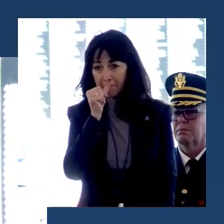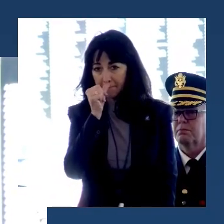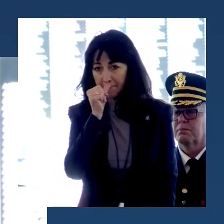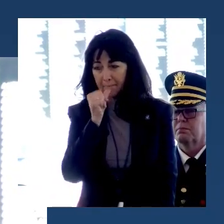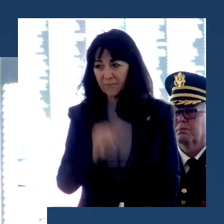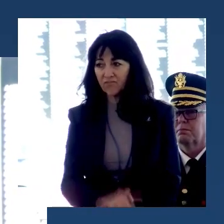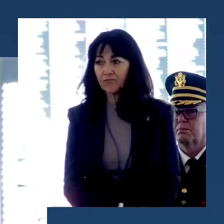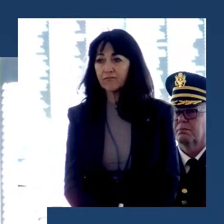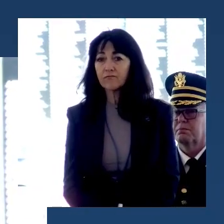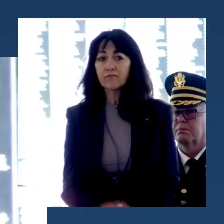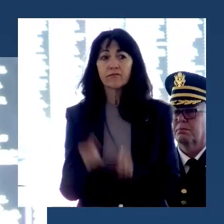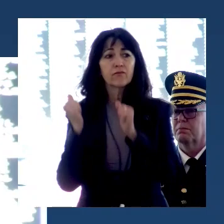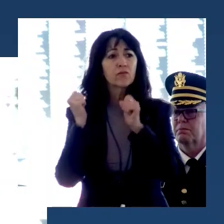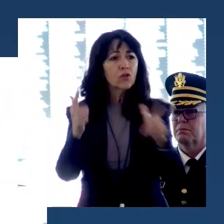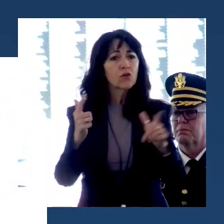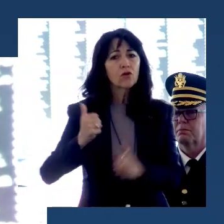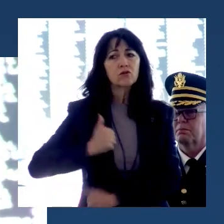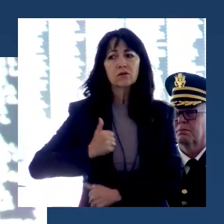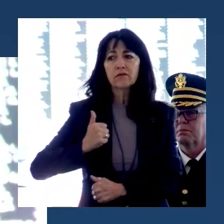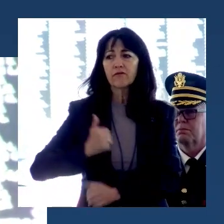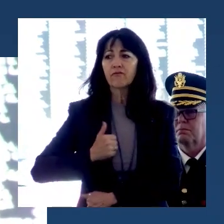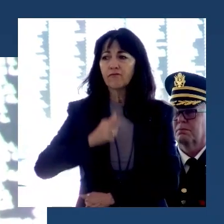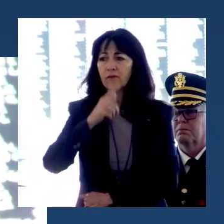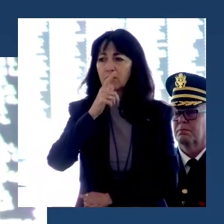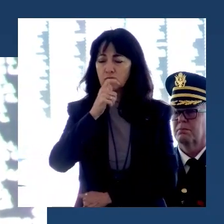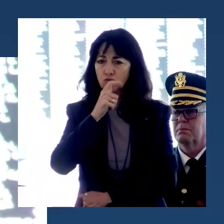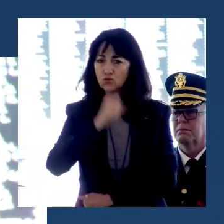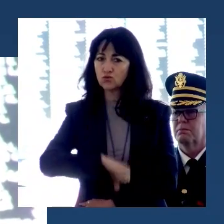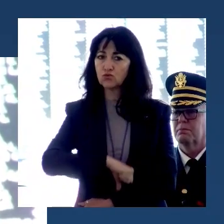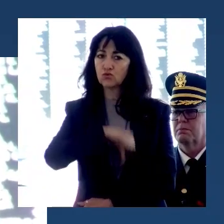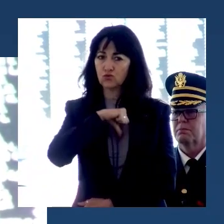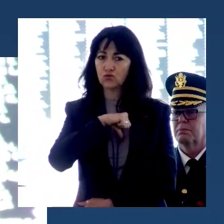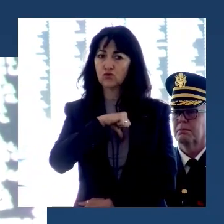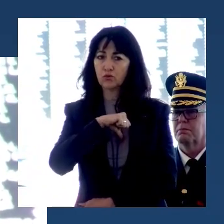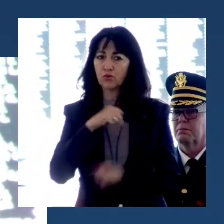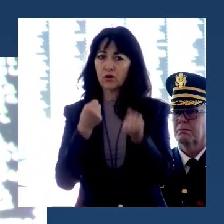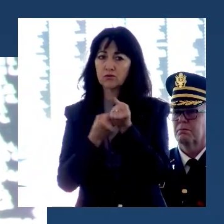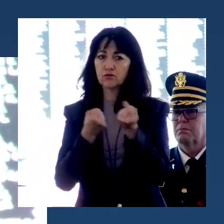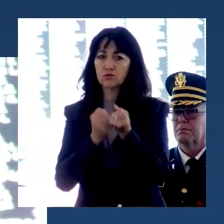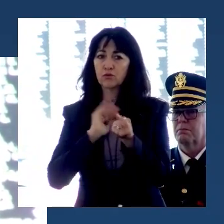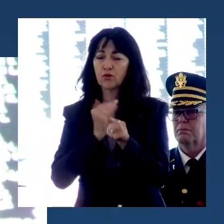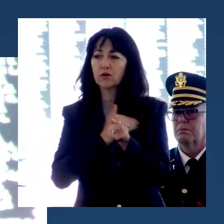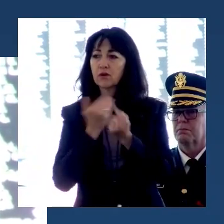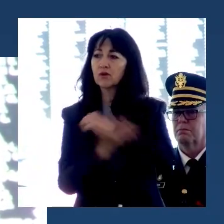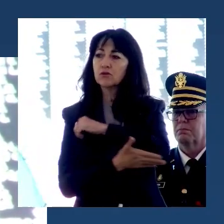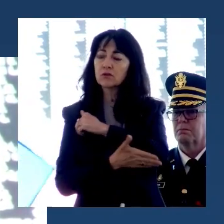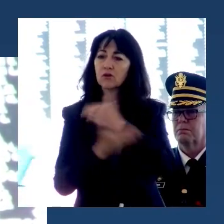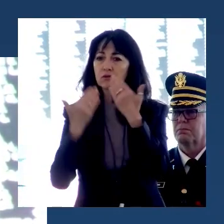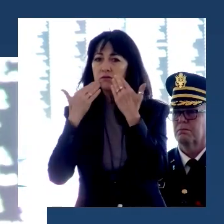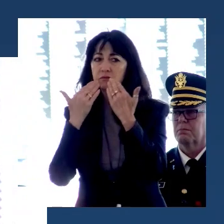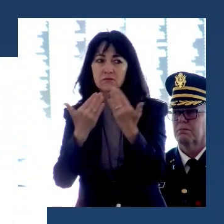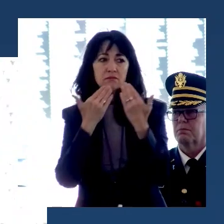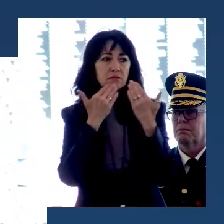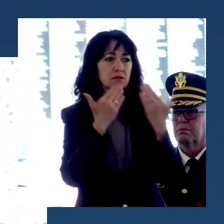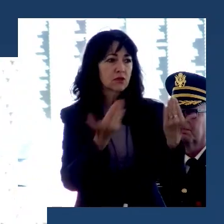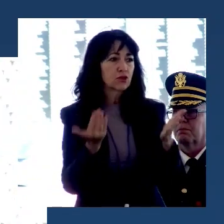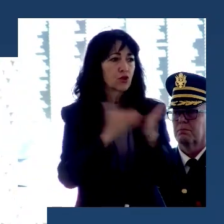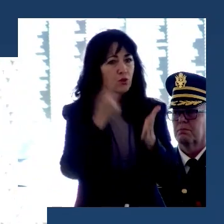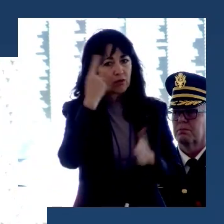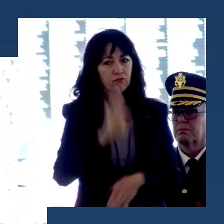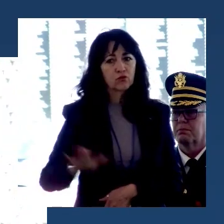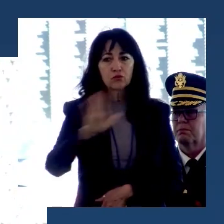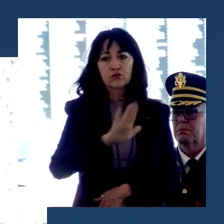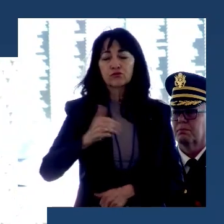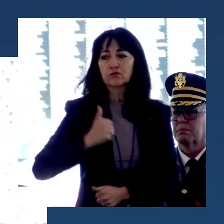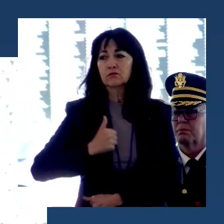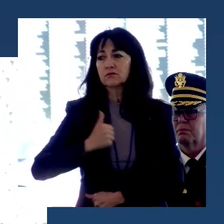And to all our veterans who are here, who serve proudly, and are here with us today, thank you again for your service. Thank you very much,